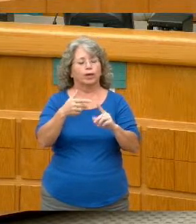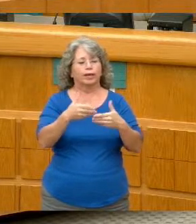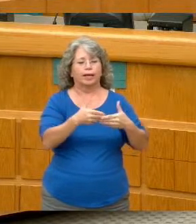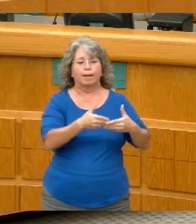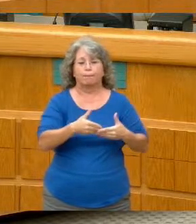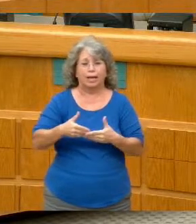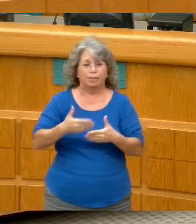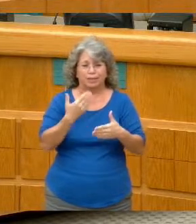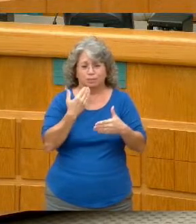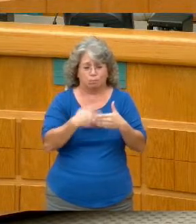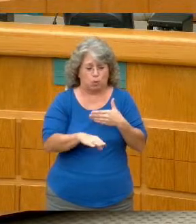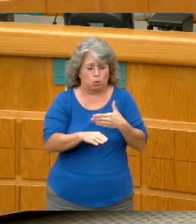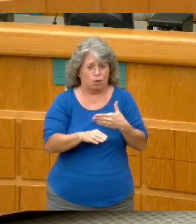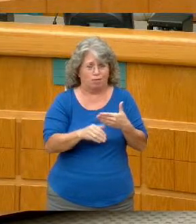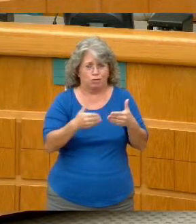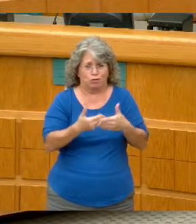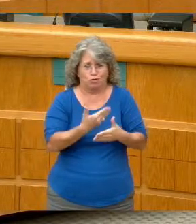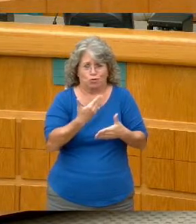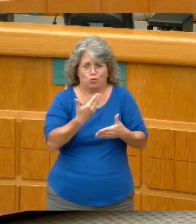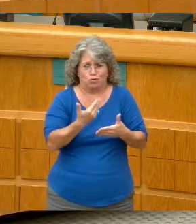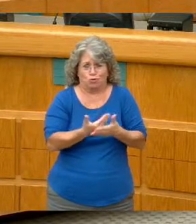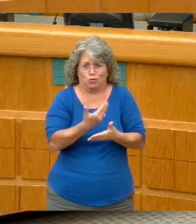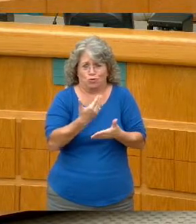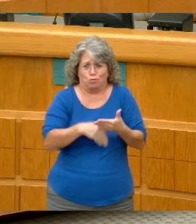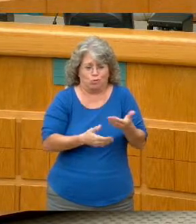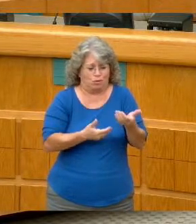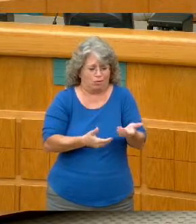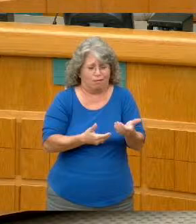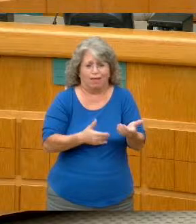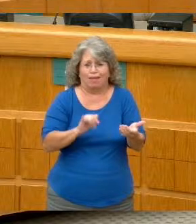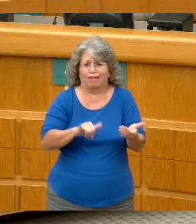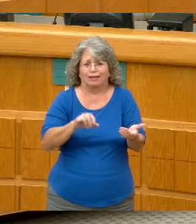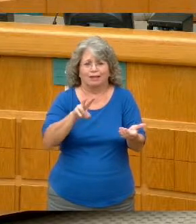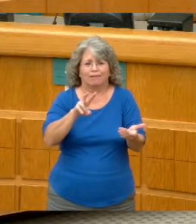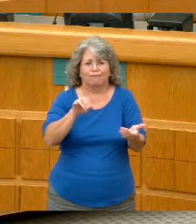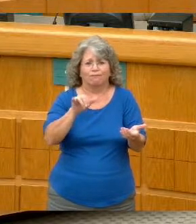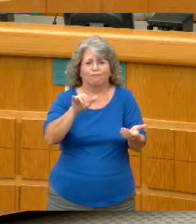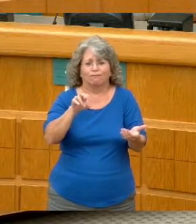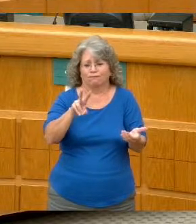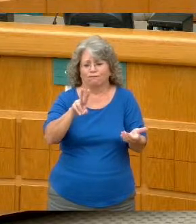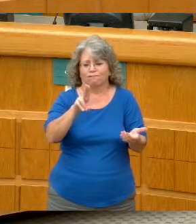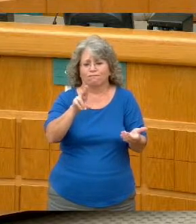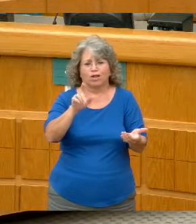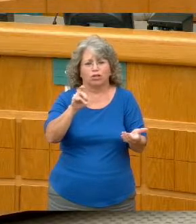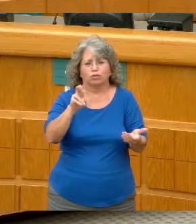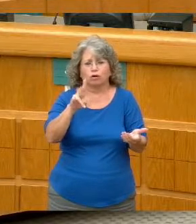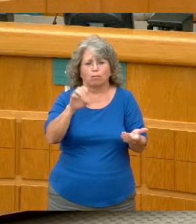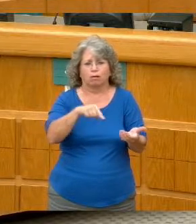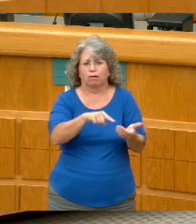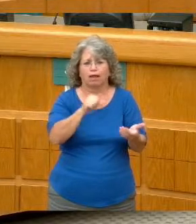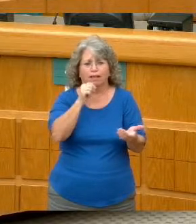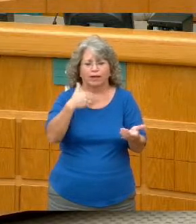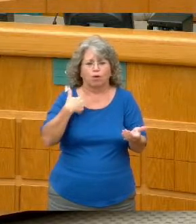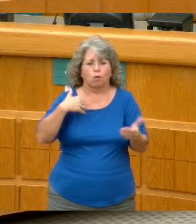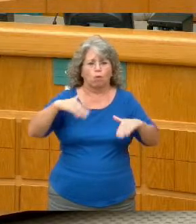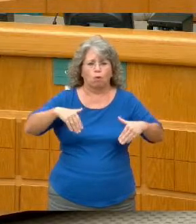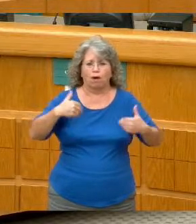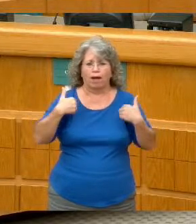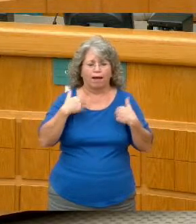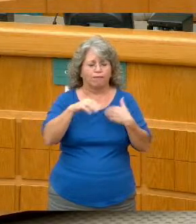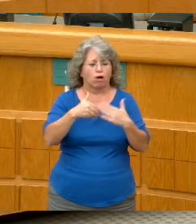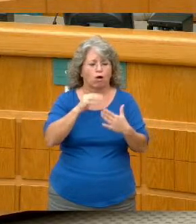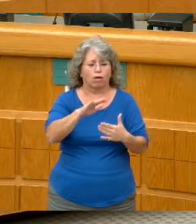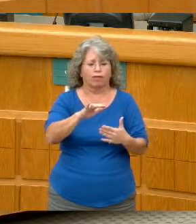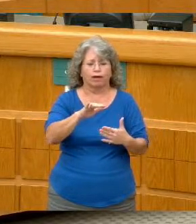is born, they are a vulnerable population. They don't have all their antibodies, they don't have all their immunities built up yet, and